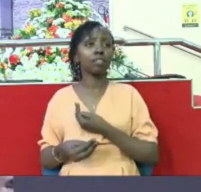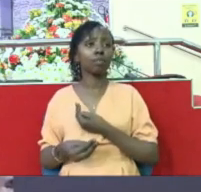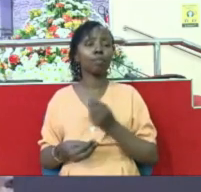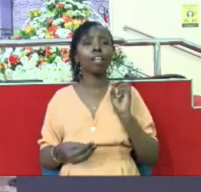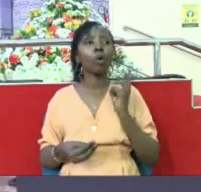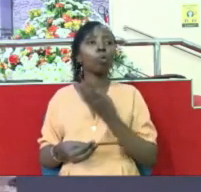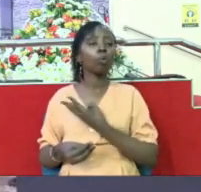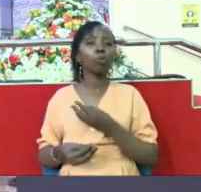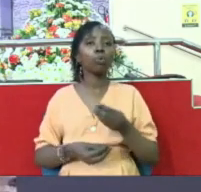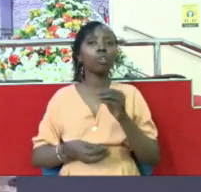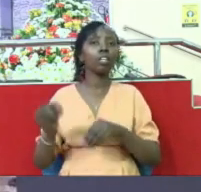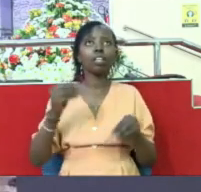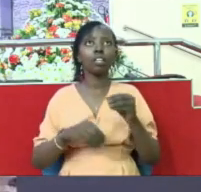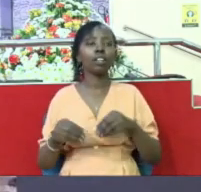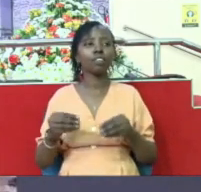abilities. And